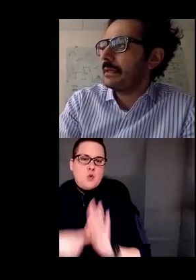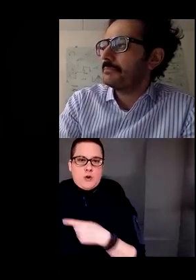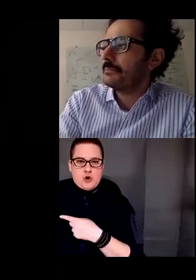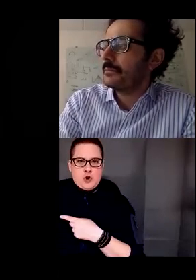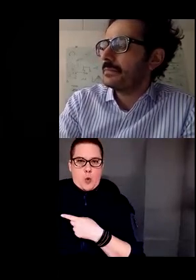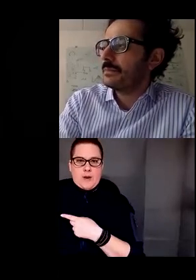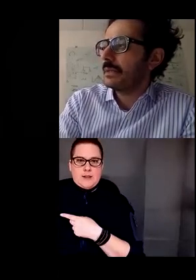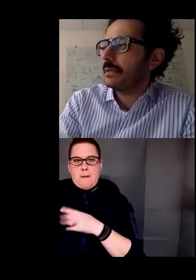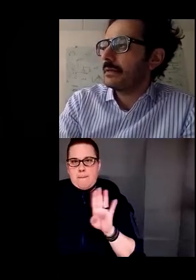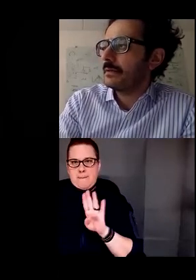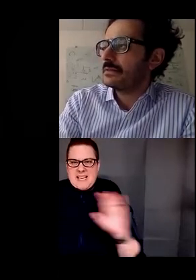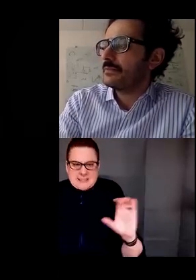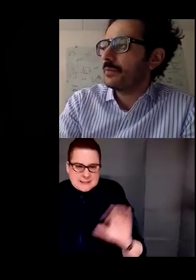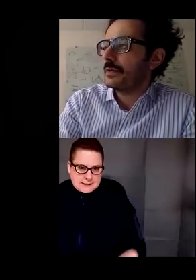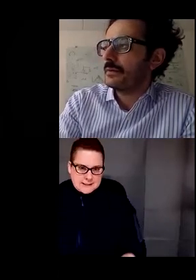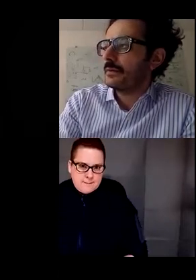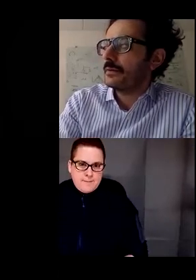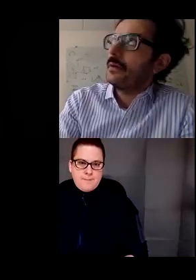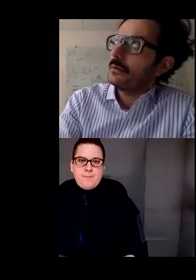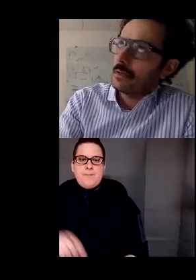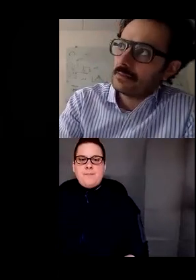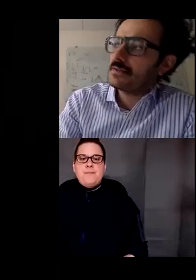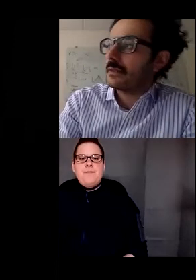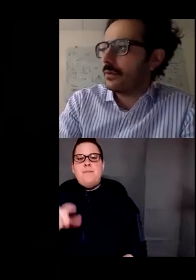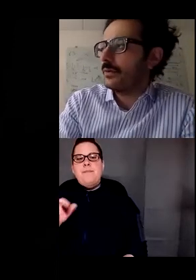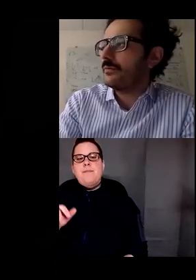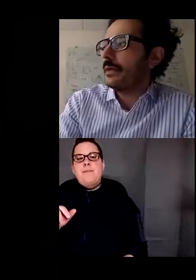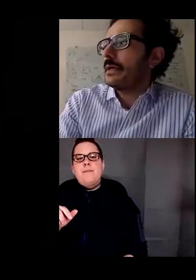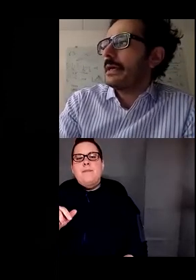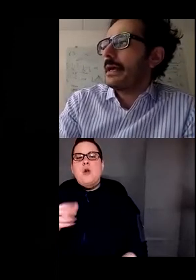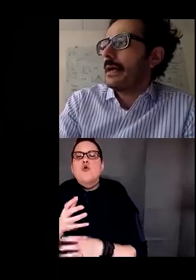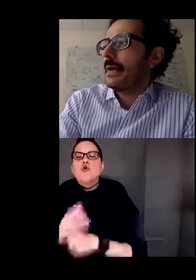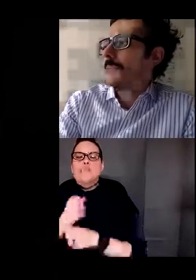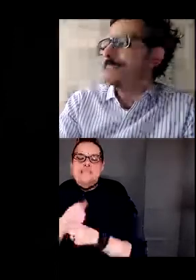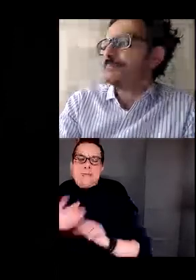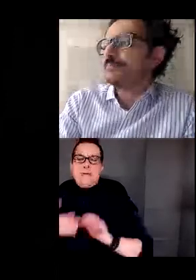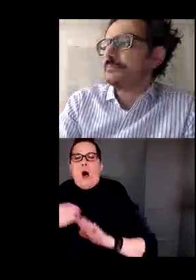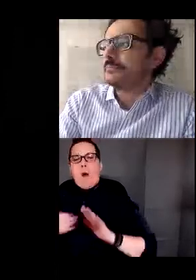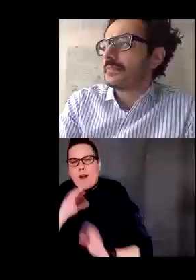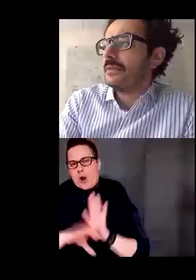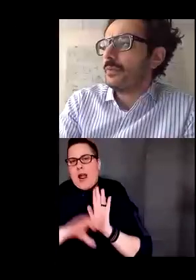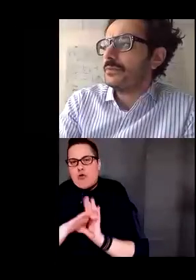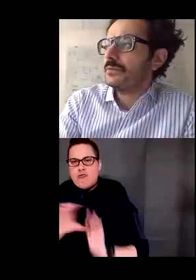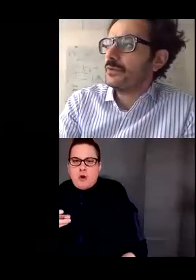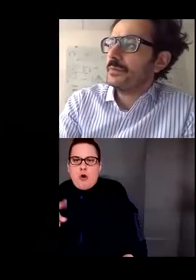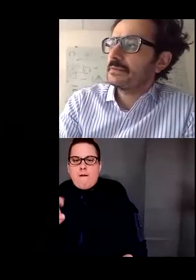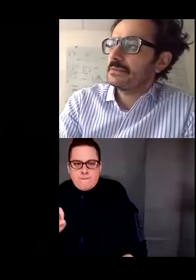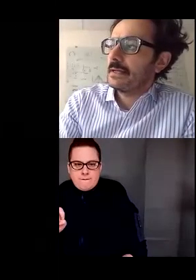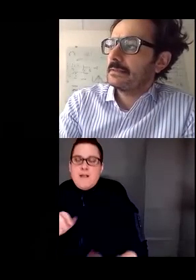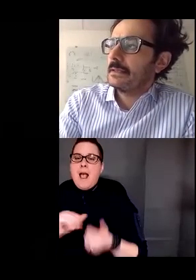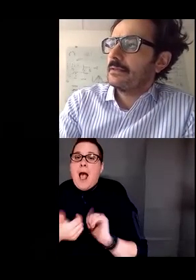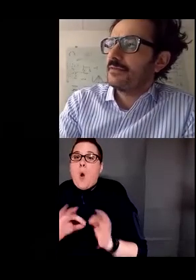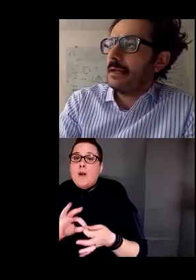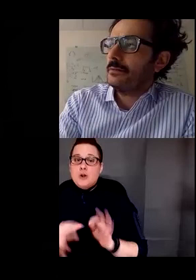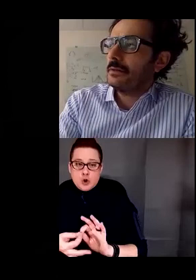is simply a receiver operator characteristic curve. And the way to interpret it is